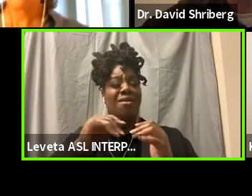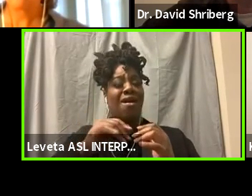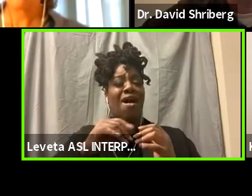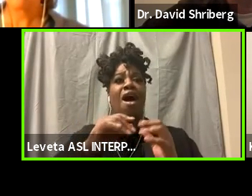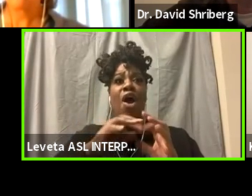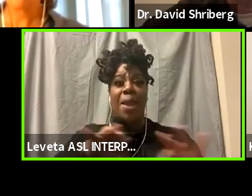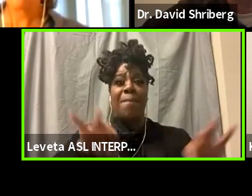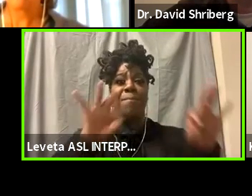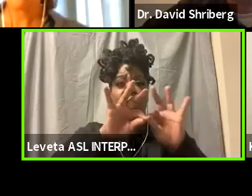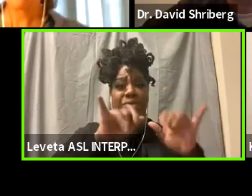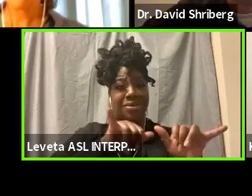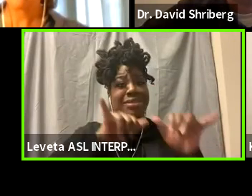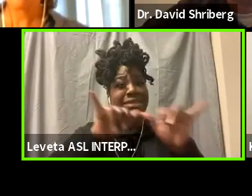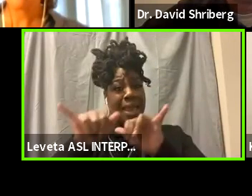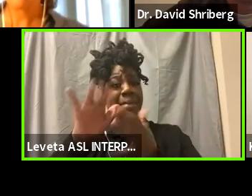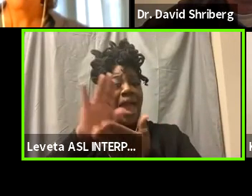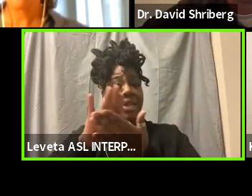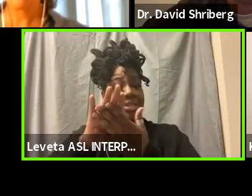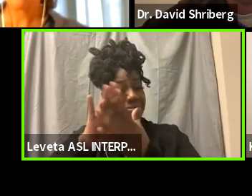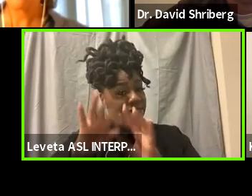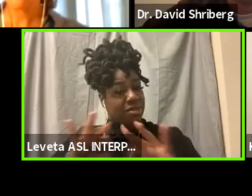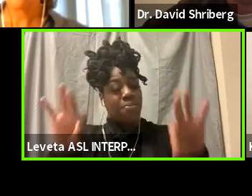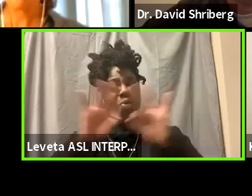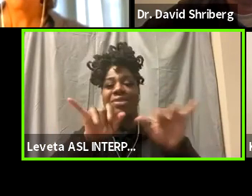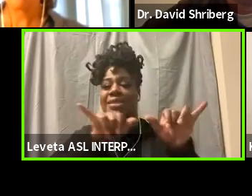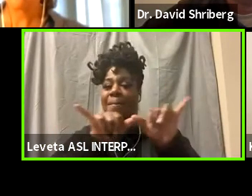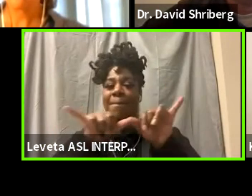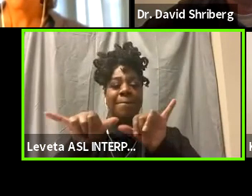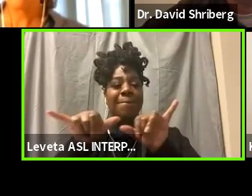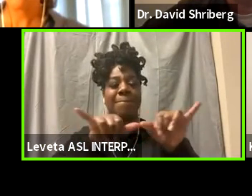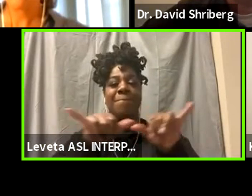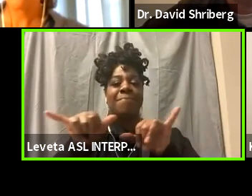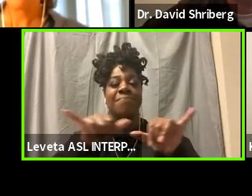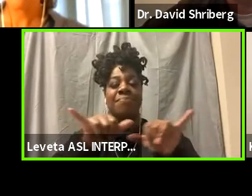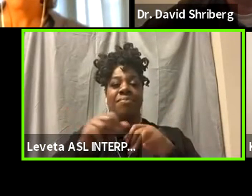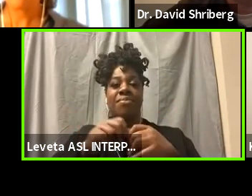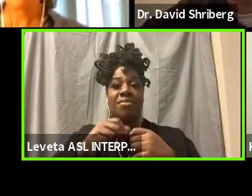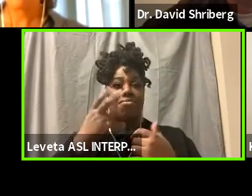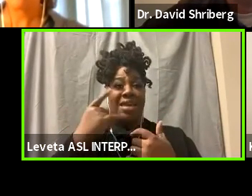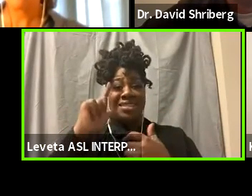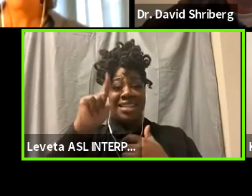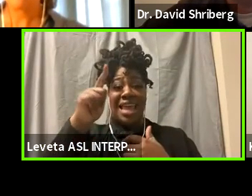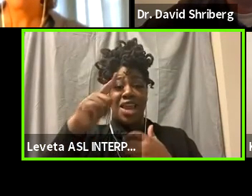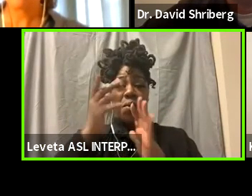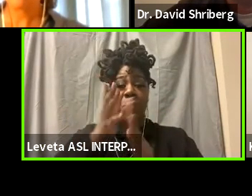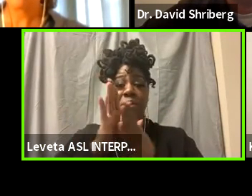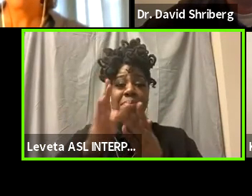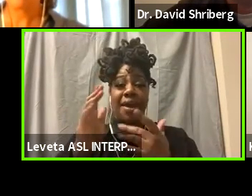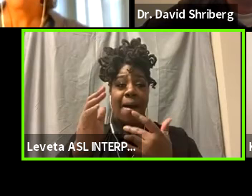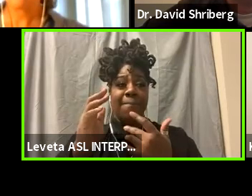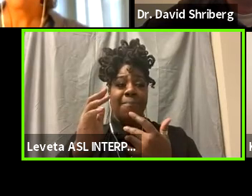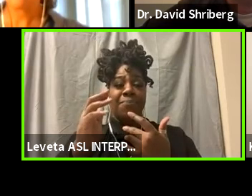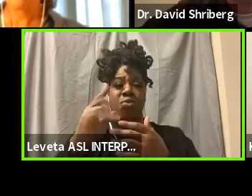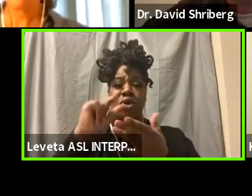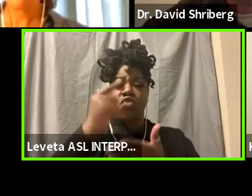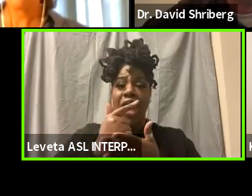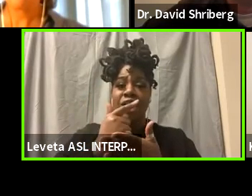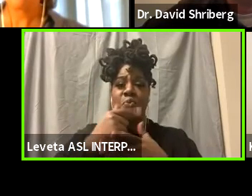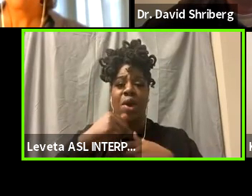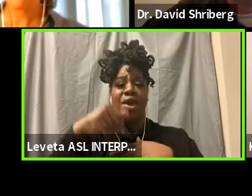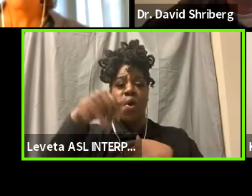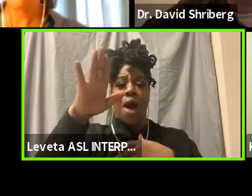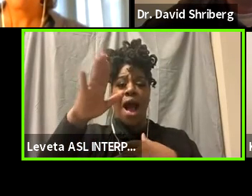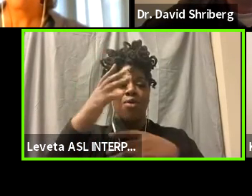out, we're preparing them to be citizens and do great things in the world and get a job and so forth. So while, yes, the PARC scores are